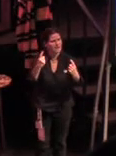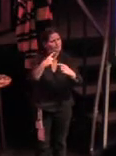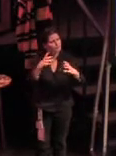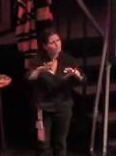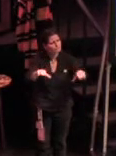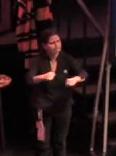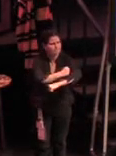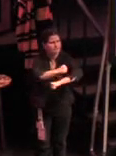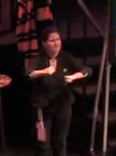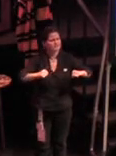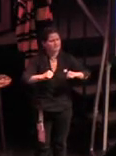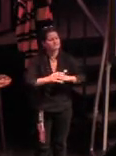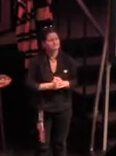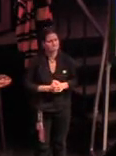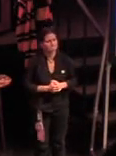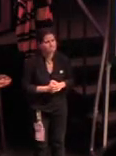Thanks.